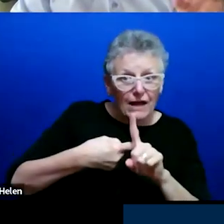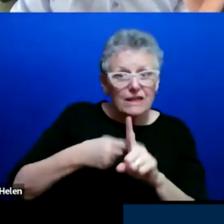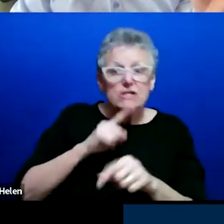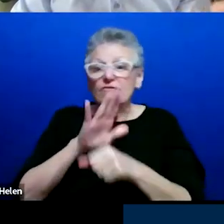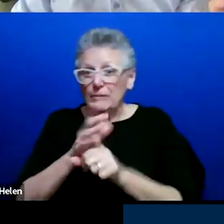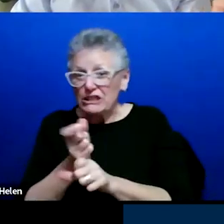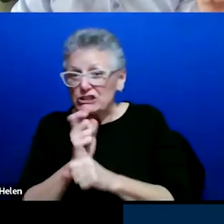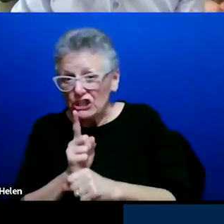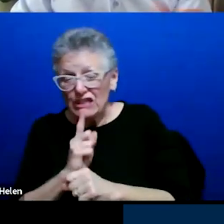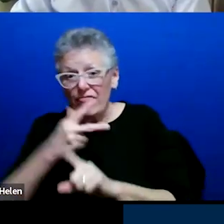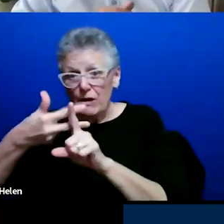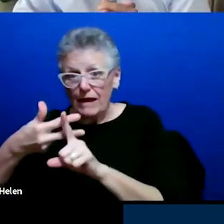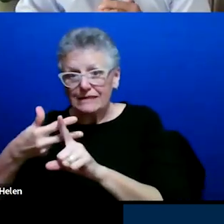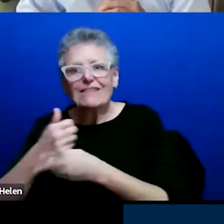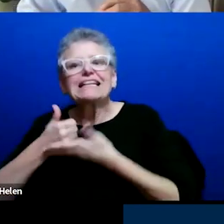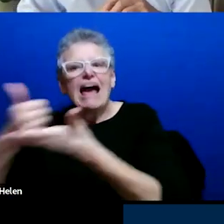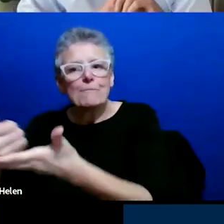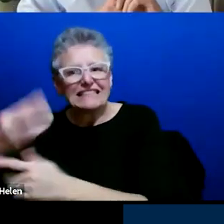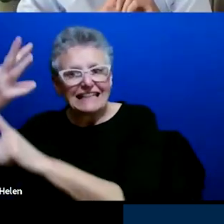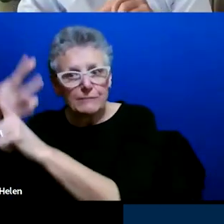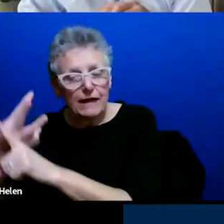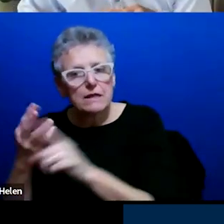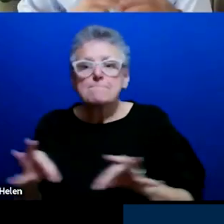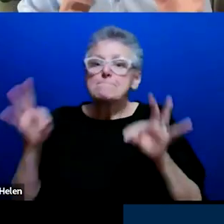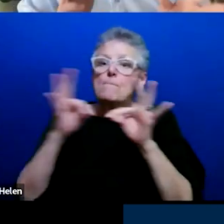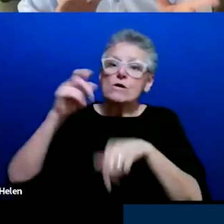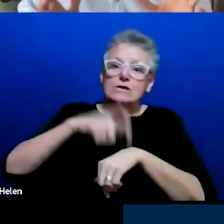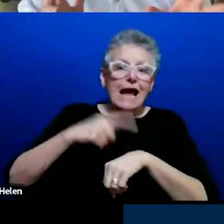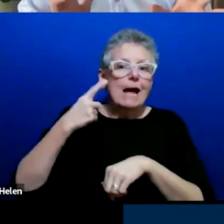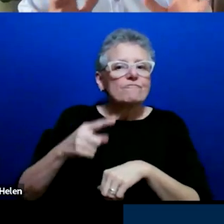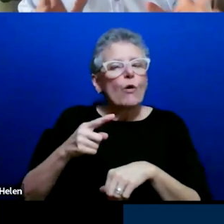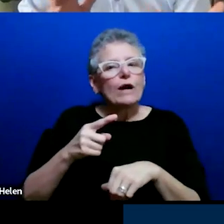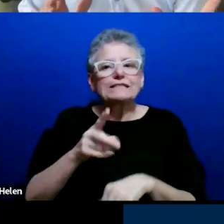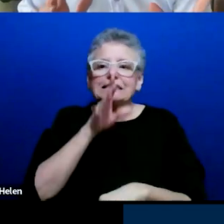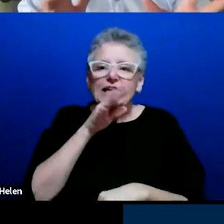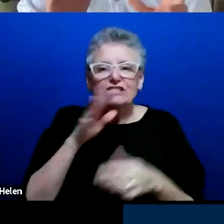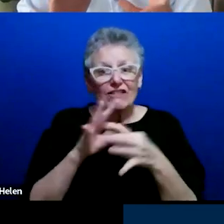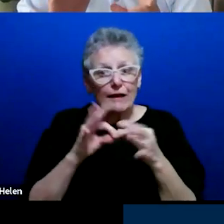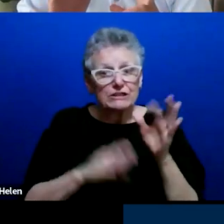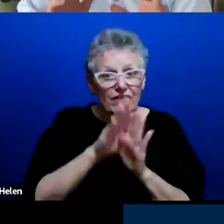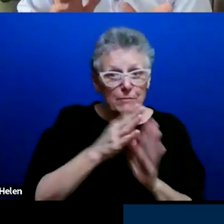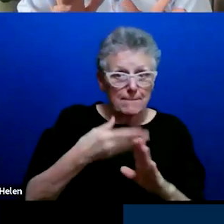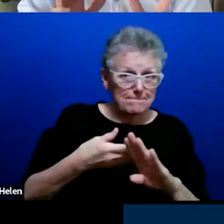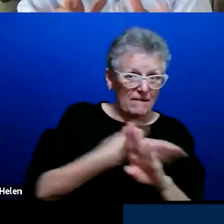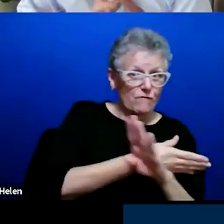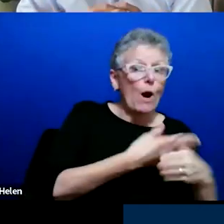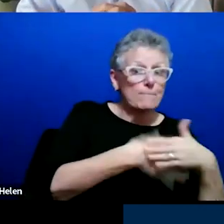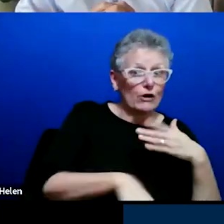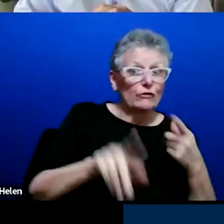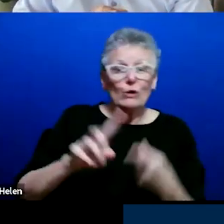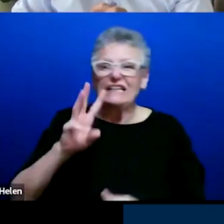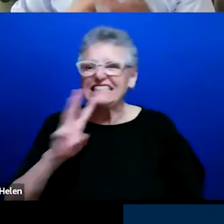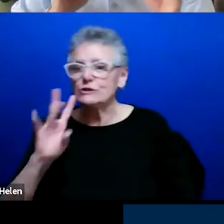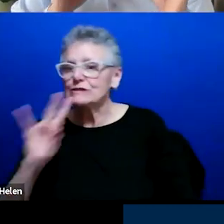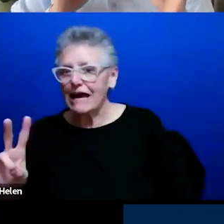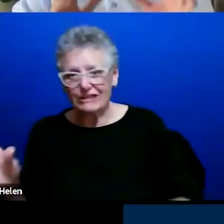months. That's because the critical period for speech and language development is from about before birth to about 6 or 7 years of